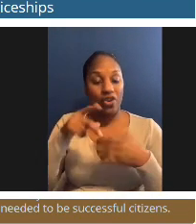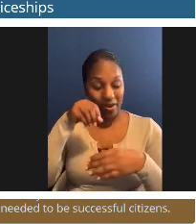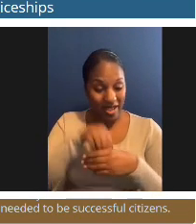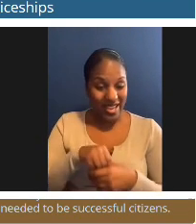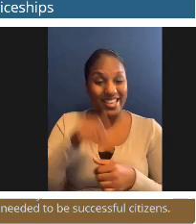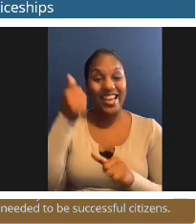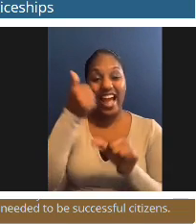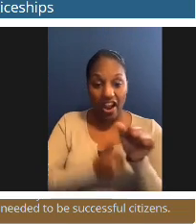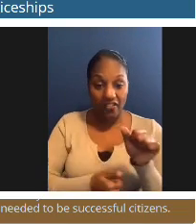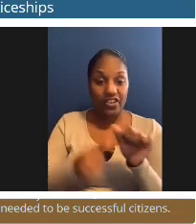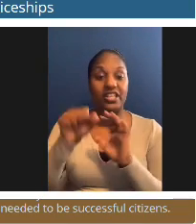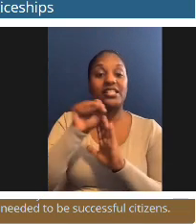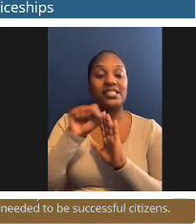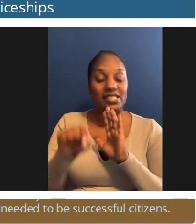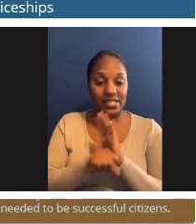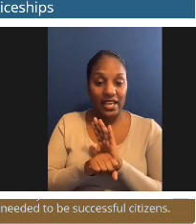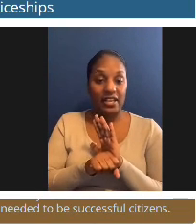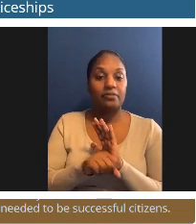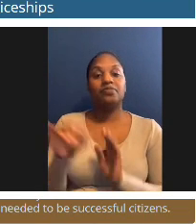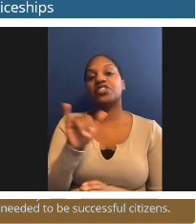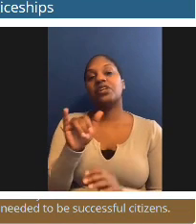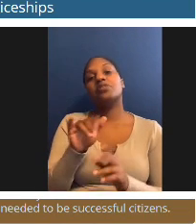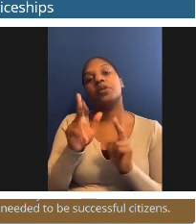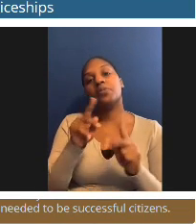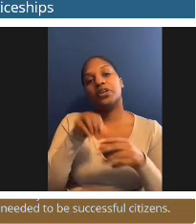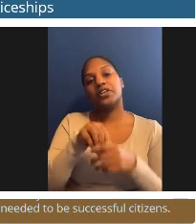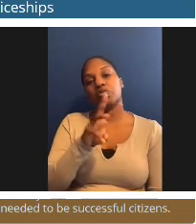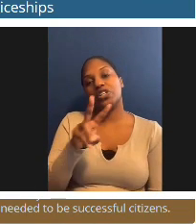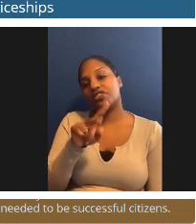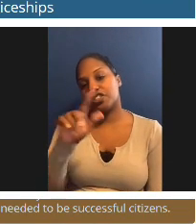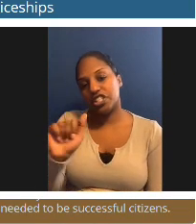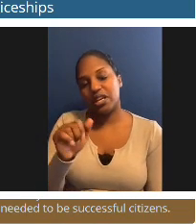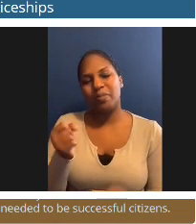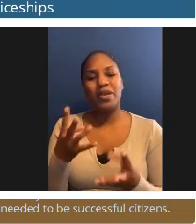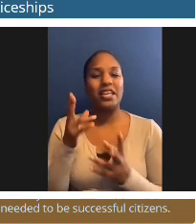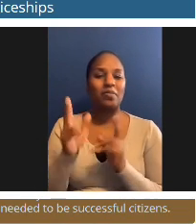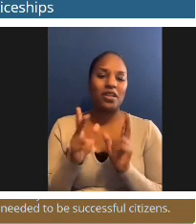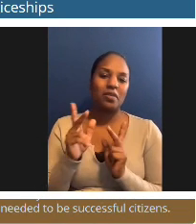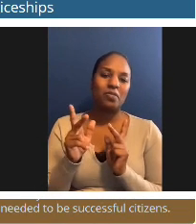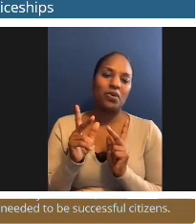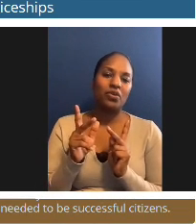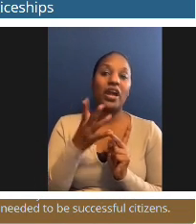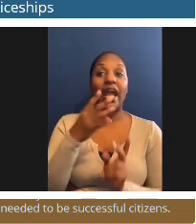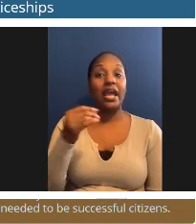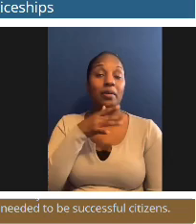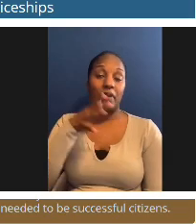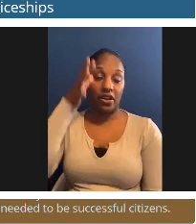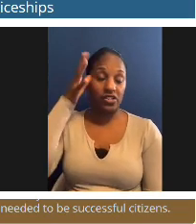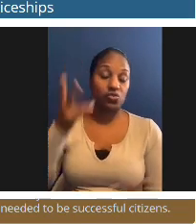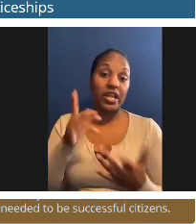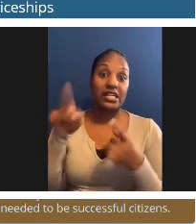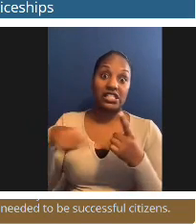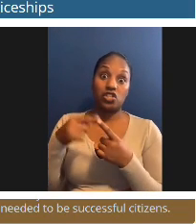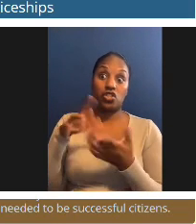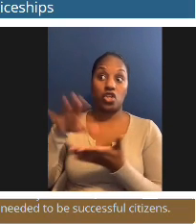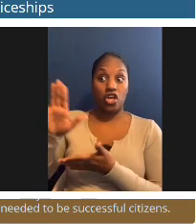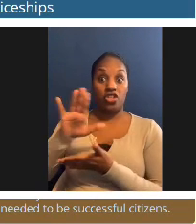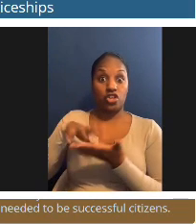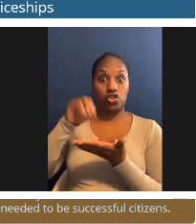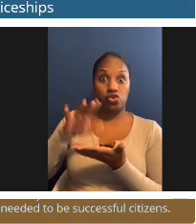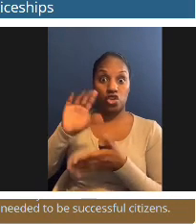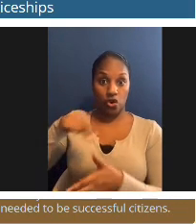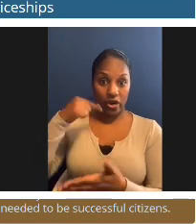as I say to the folks in West Virginia, many times parents wait until their student graduates before